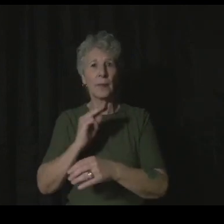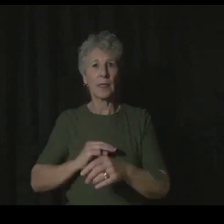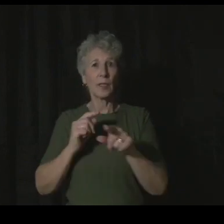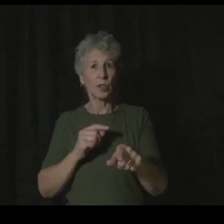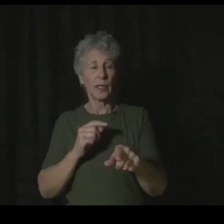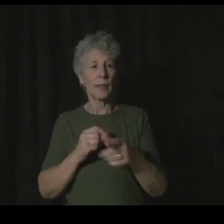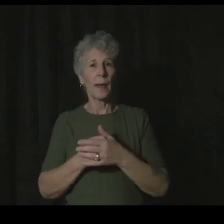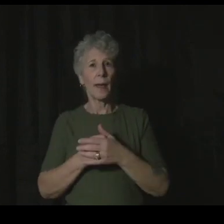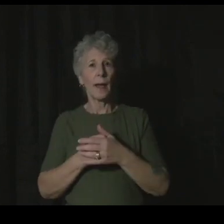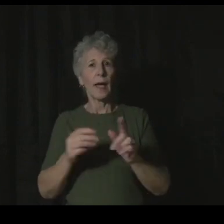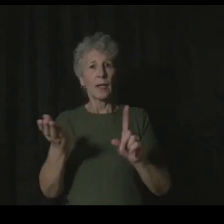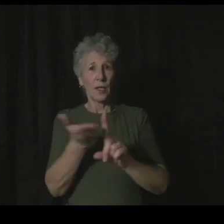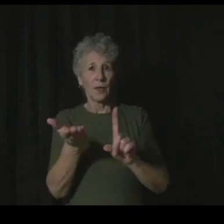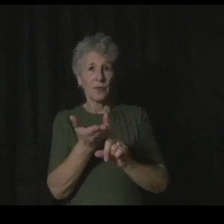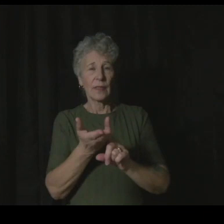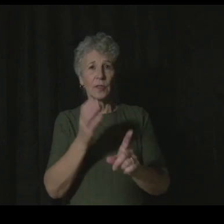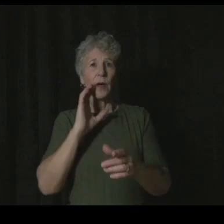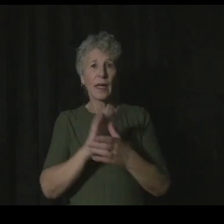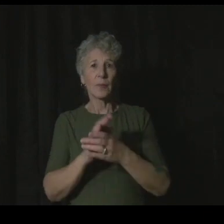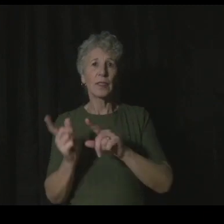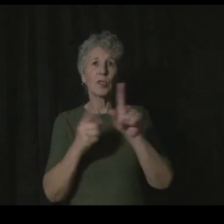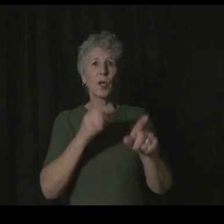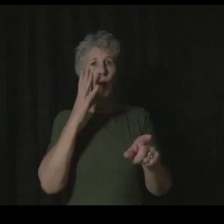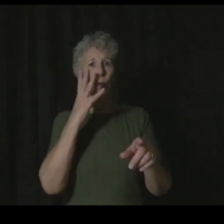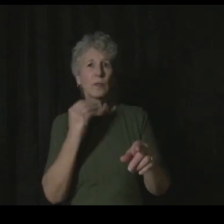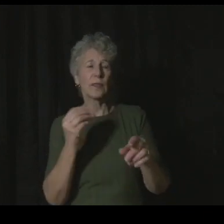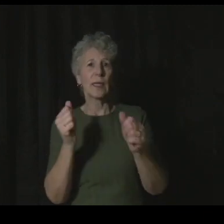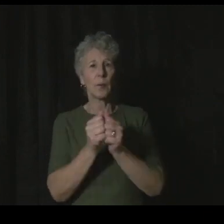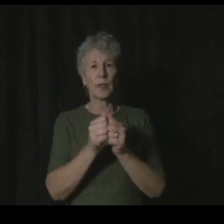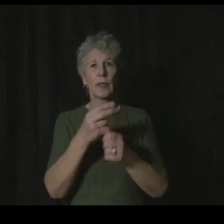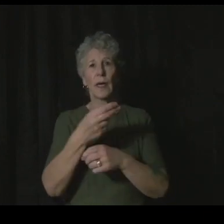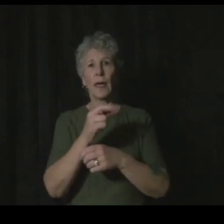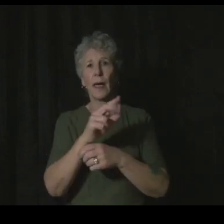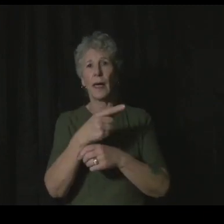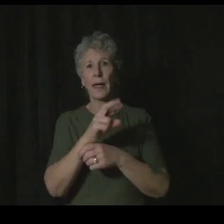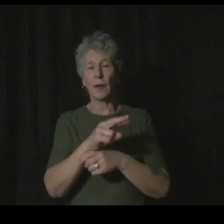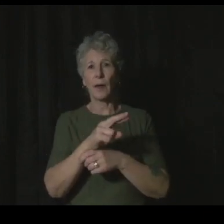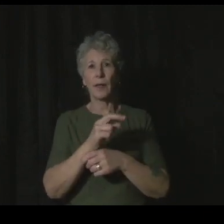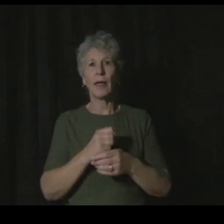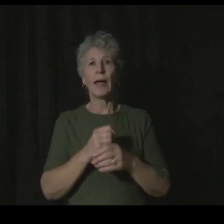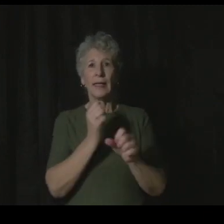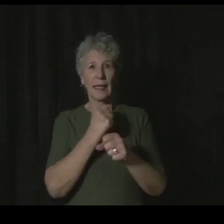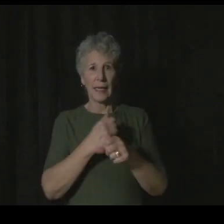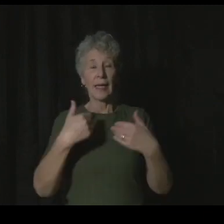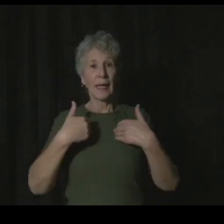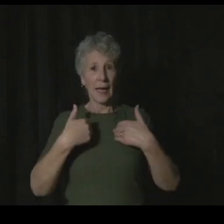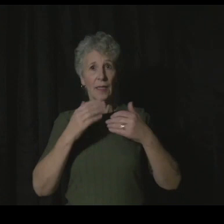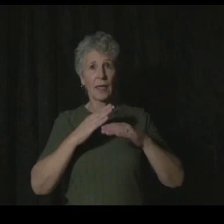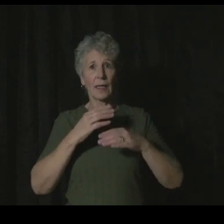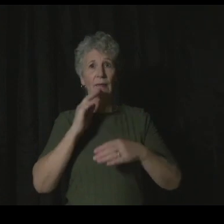to cohabitate with an Egyptian servant named Hagar, and he produced a son named